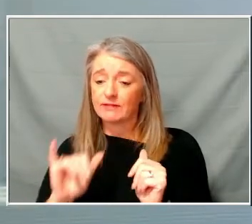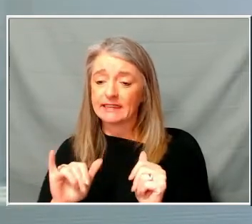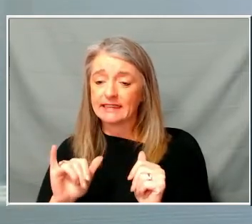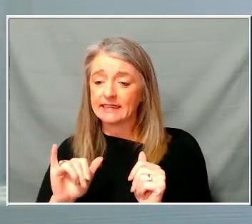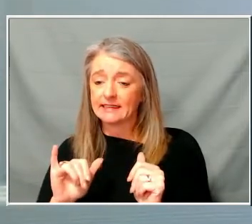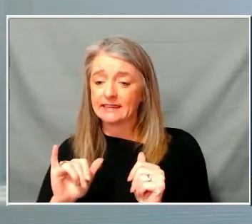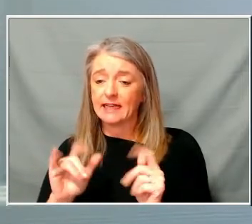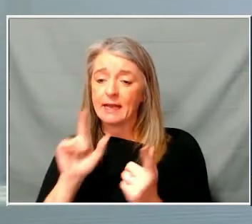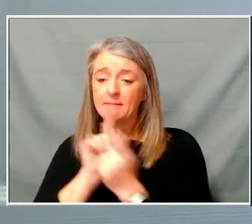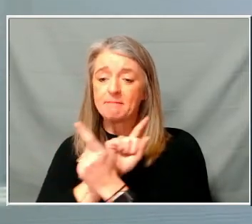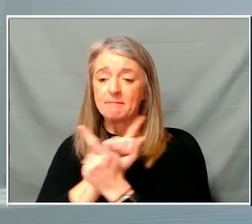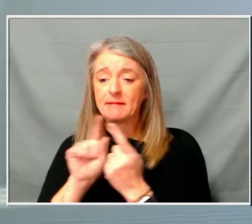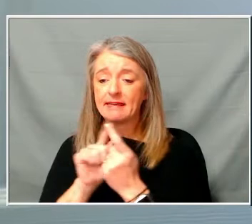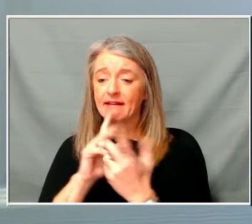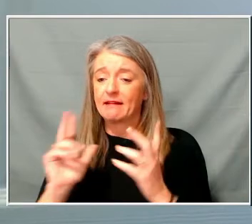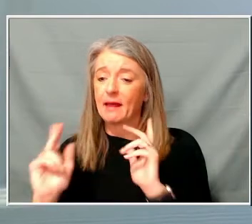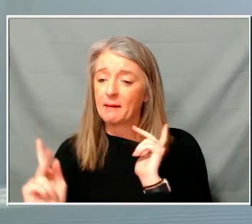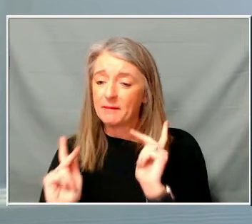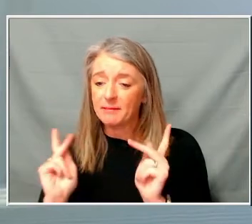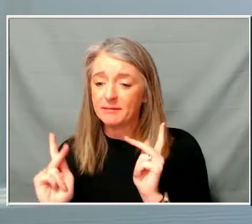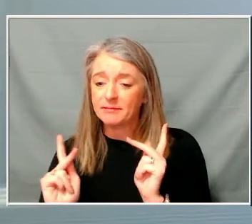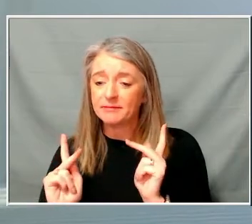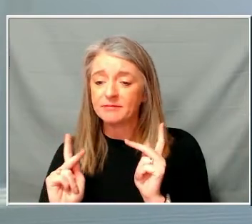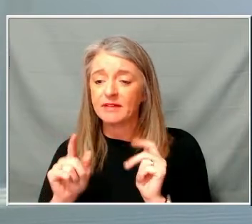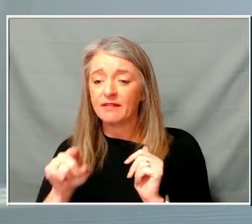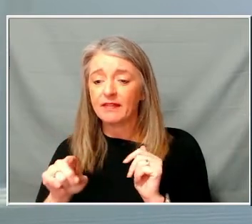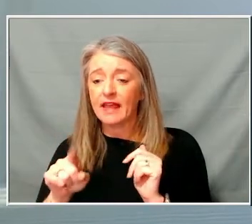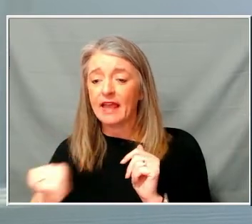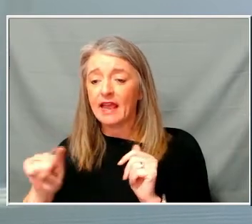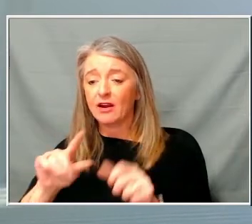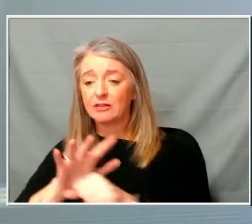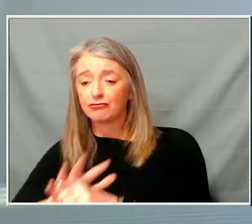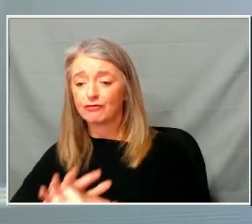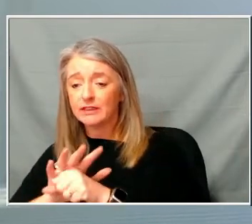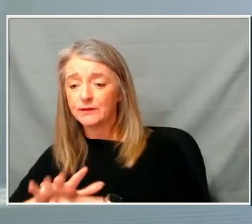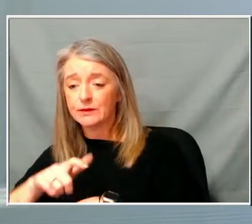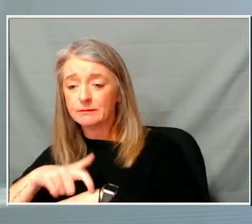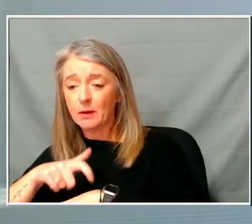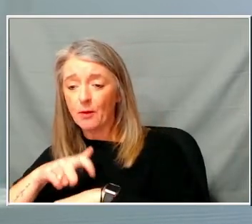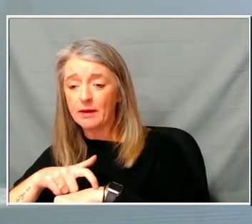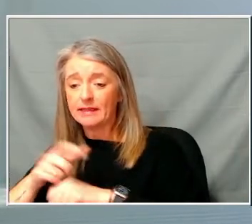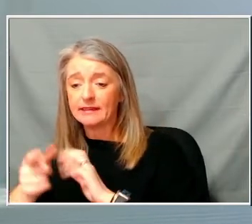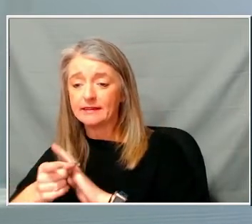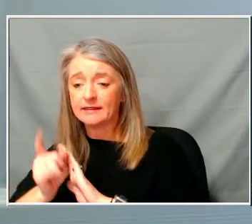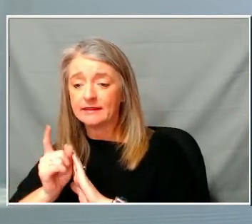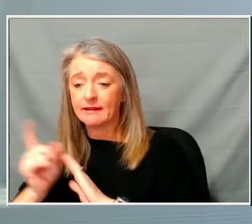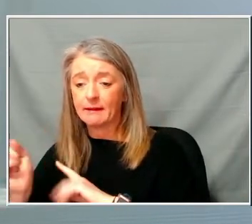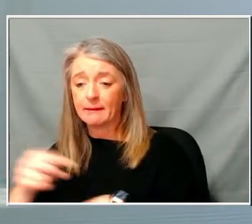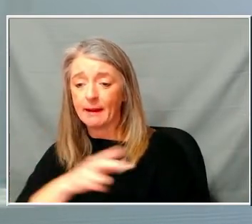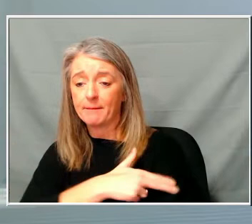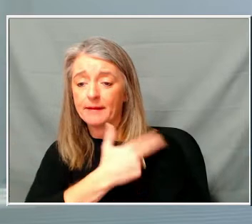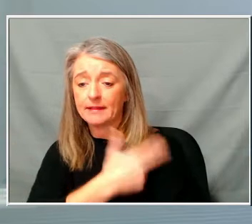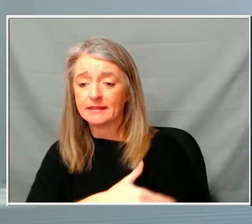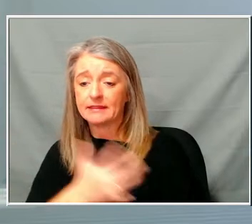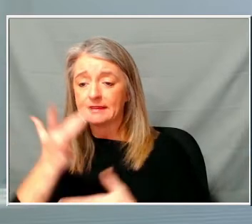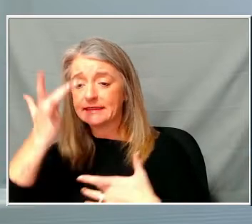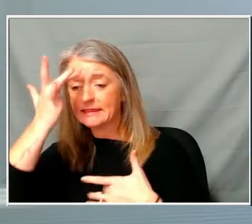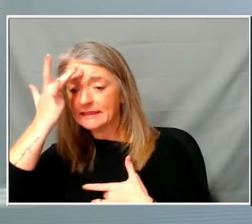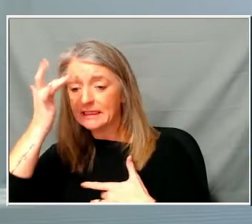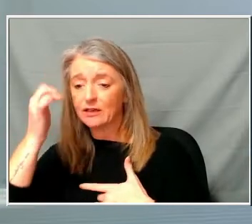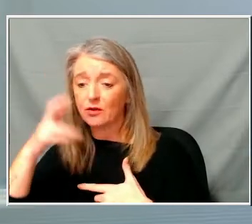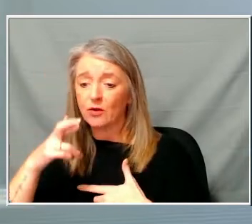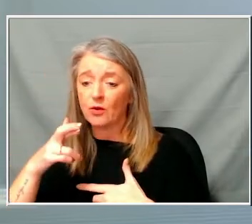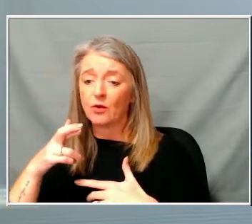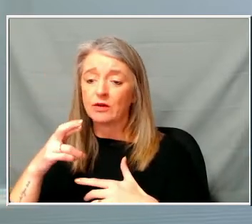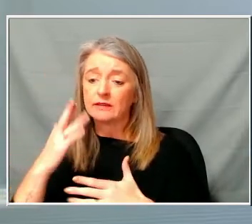I meet a lot of people. They're in a very stressful moment for the most part. They're coming to the hospital. They're either sick or